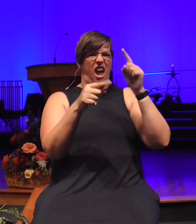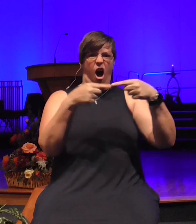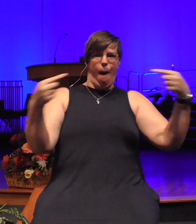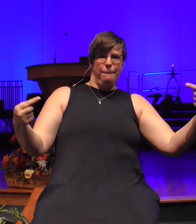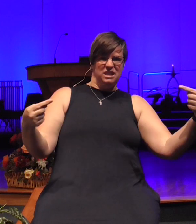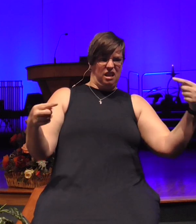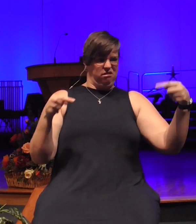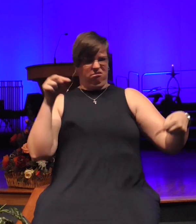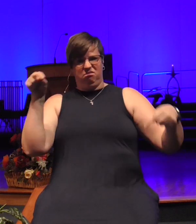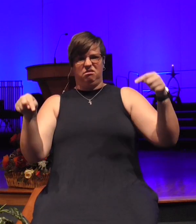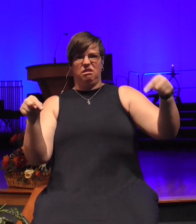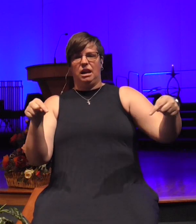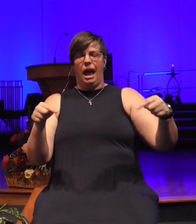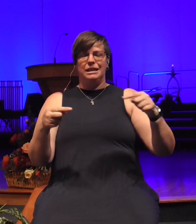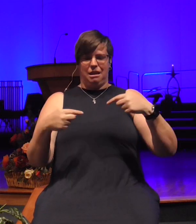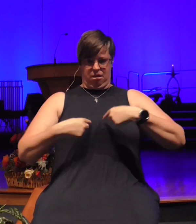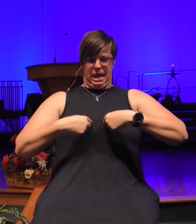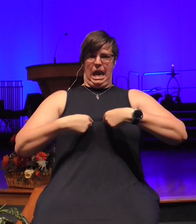together.